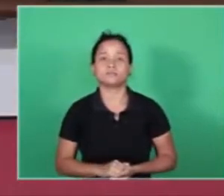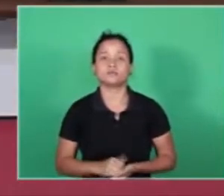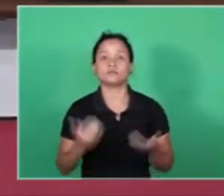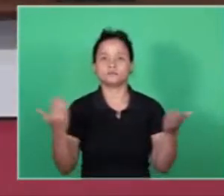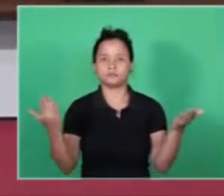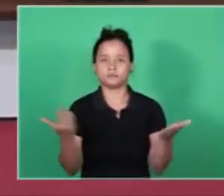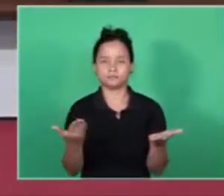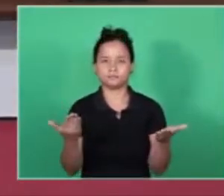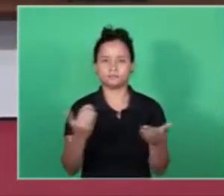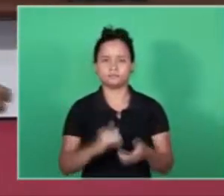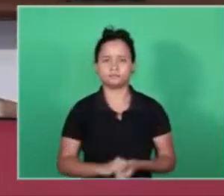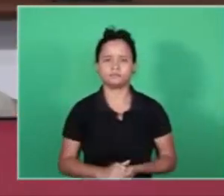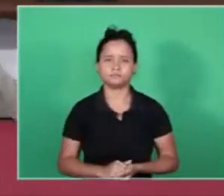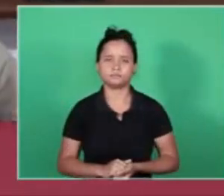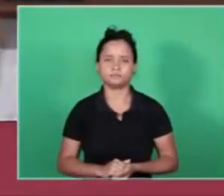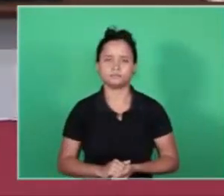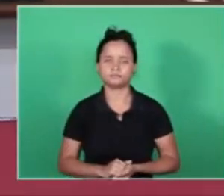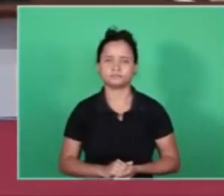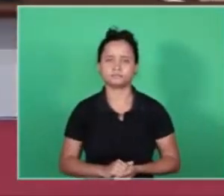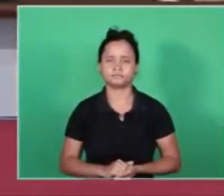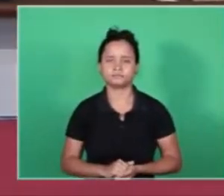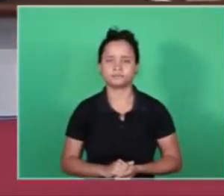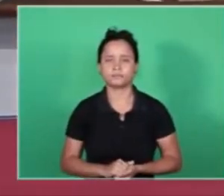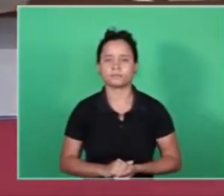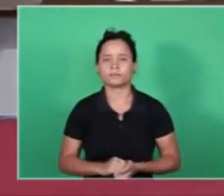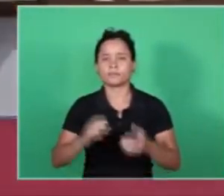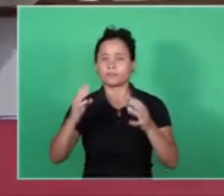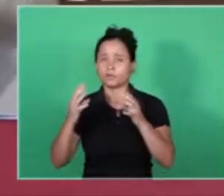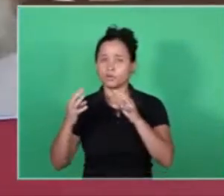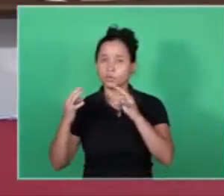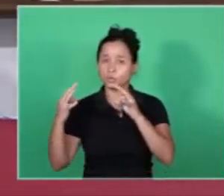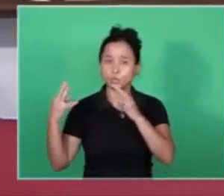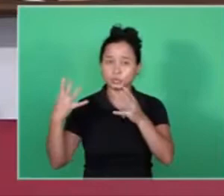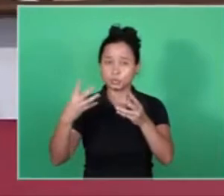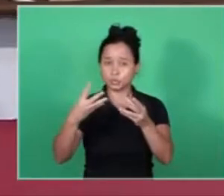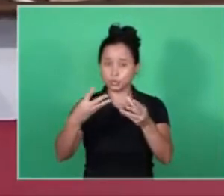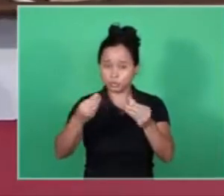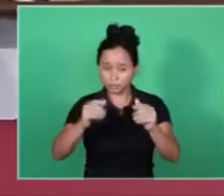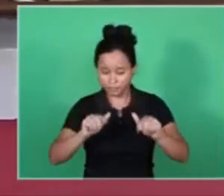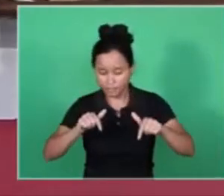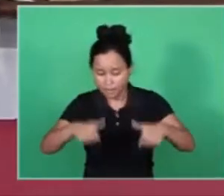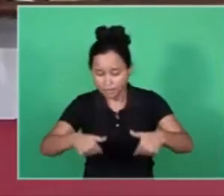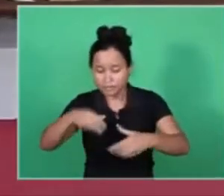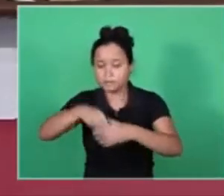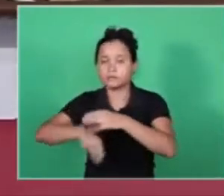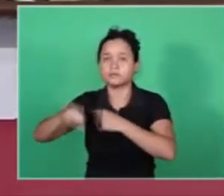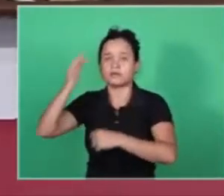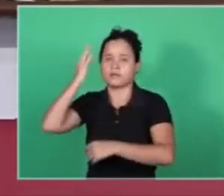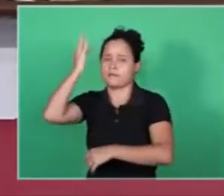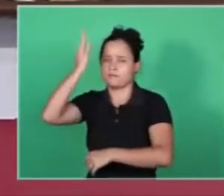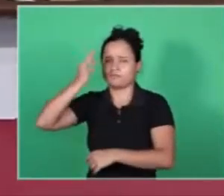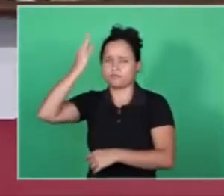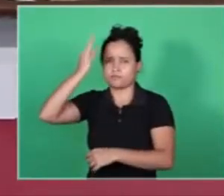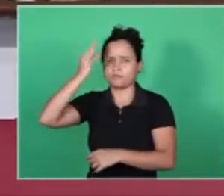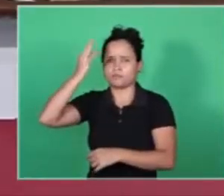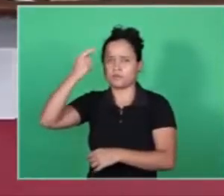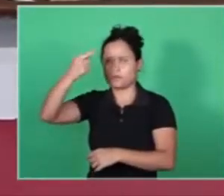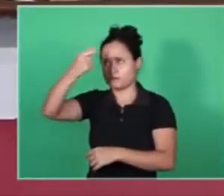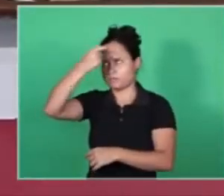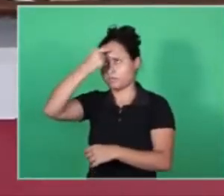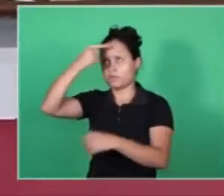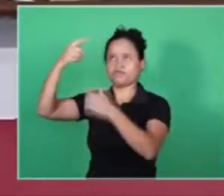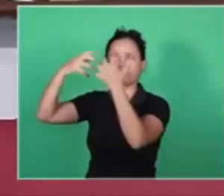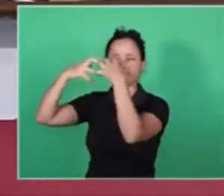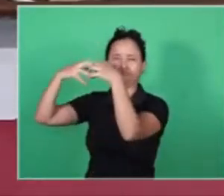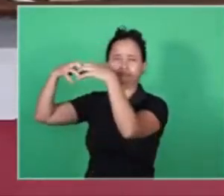here. So this, everything that you do in philosophy, you use your